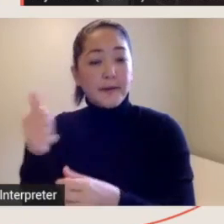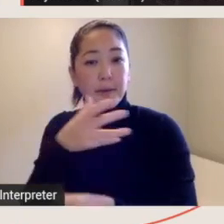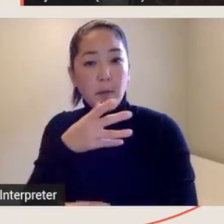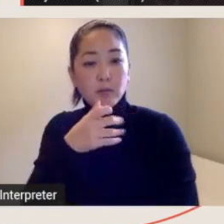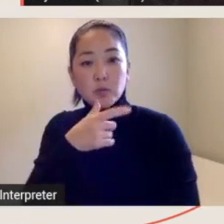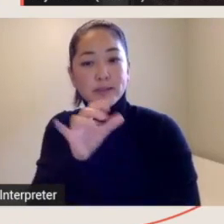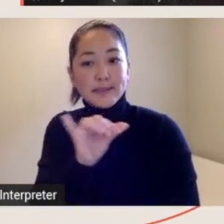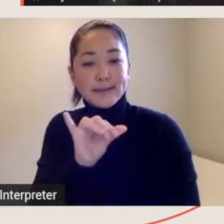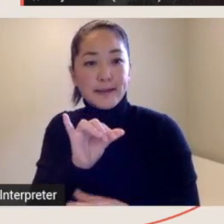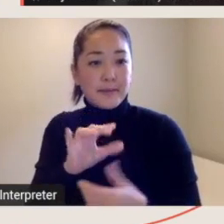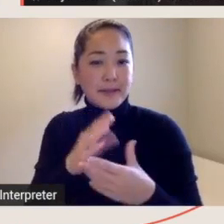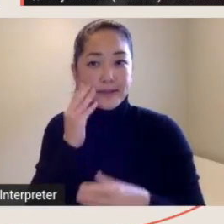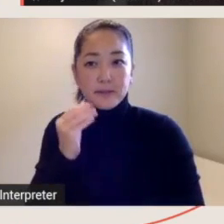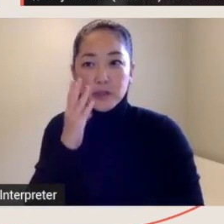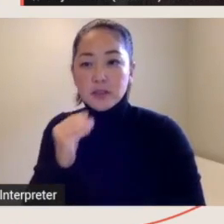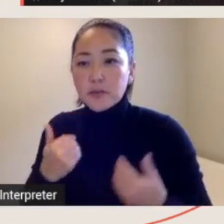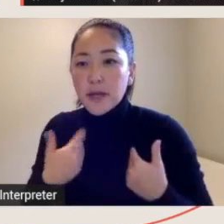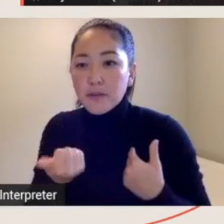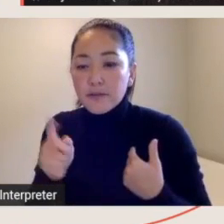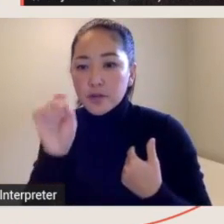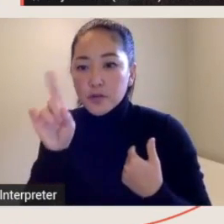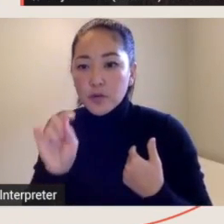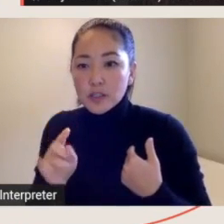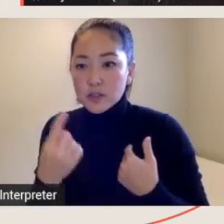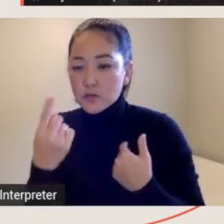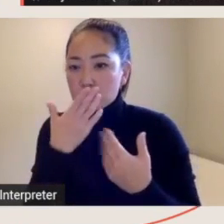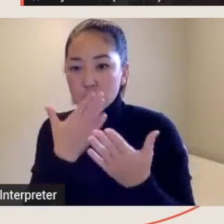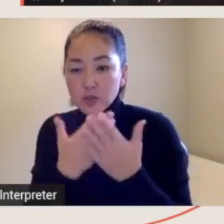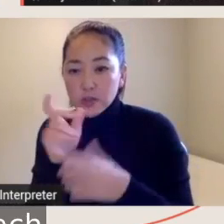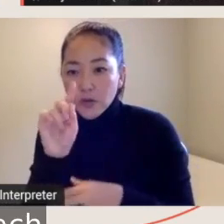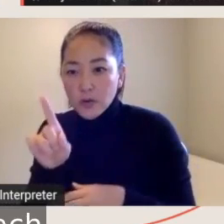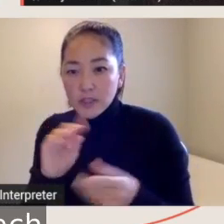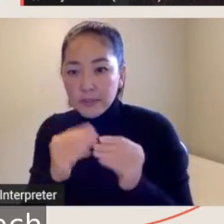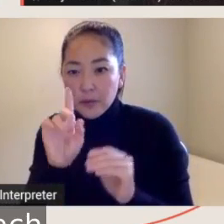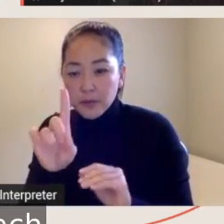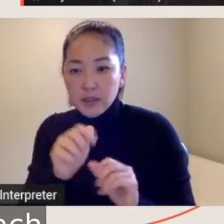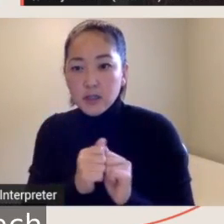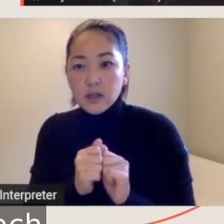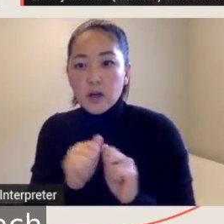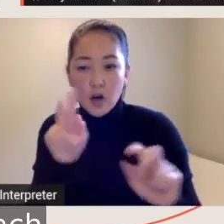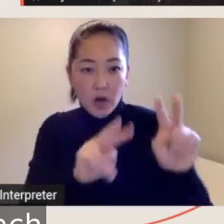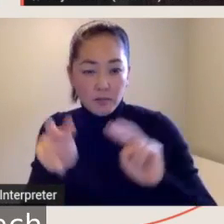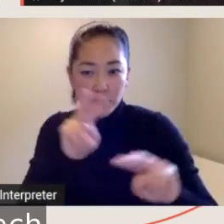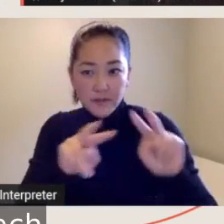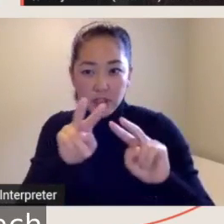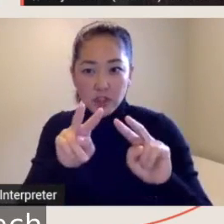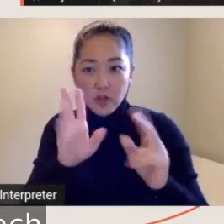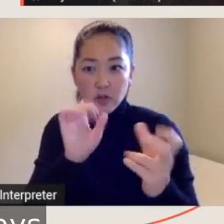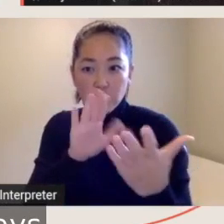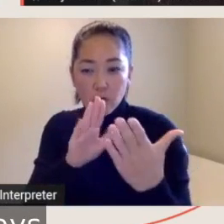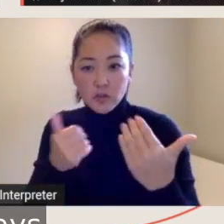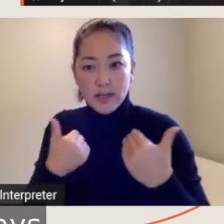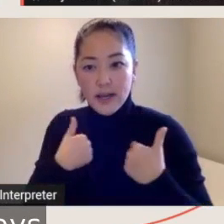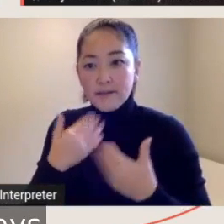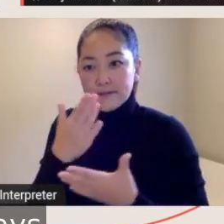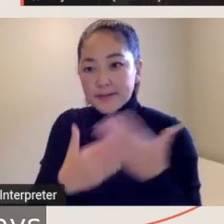questions from the audience. So I'll start with this one. It's a really great question. The observational approach has its criticisms,